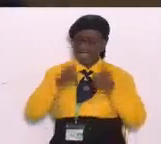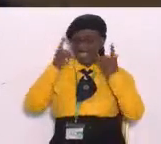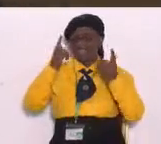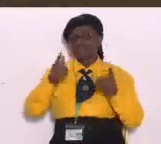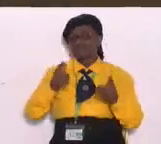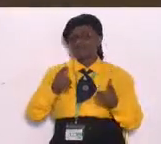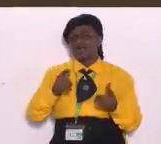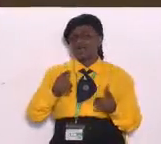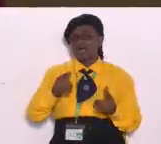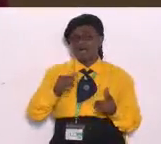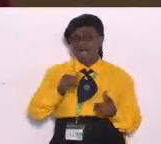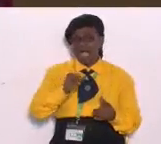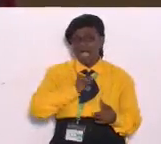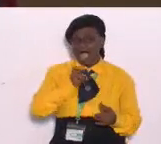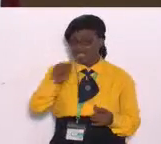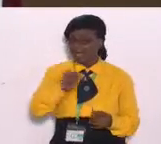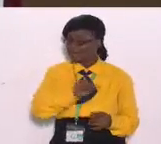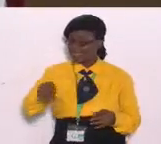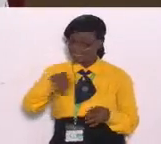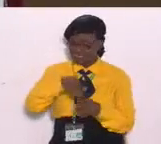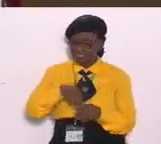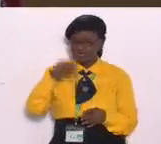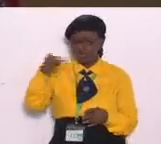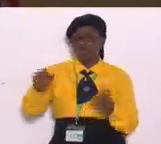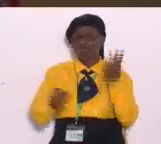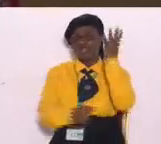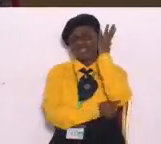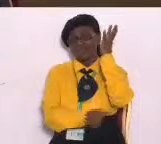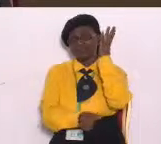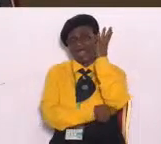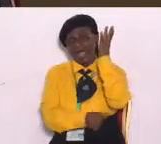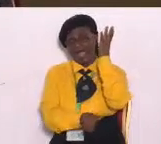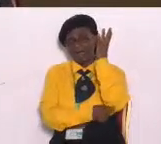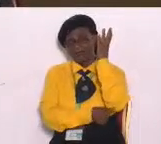life. I am of the seed of Abraham.